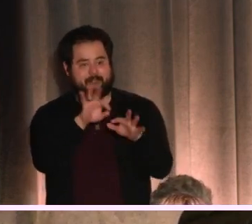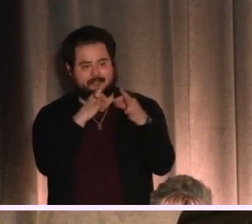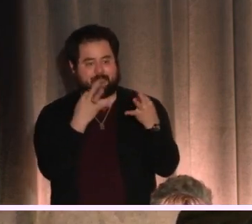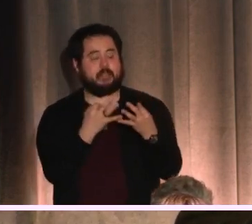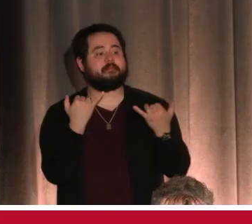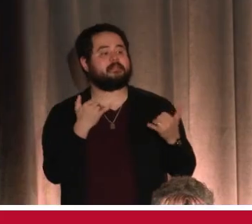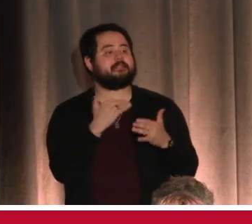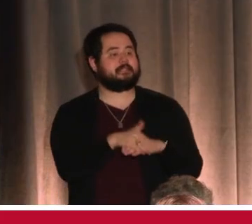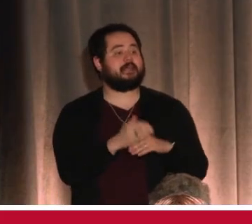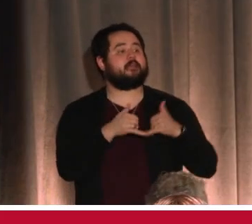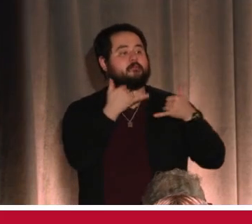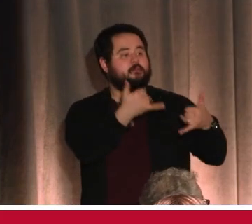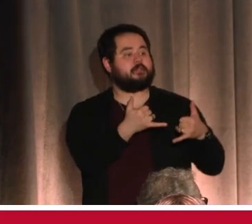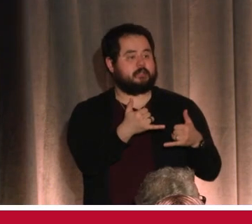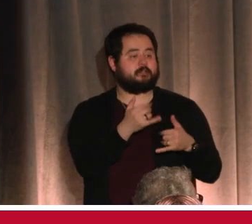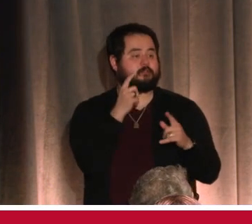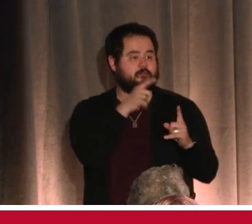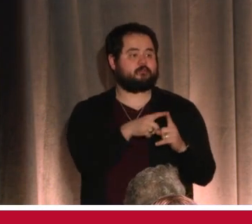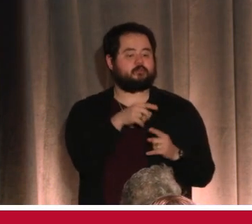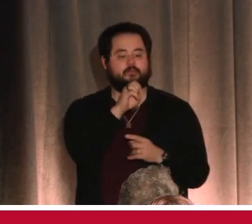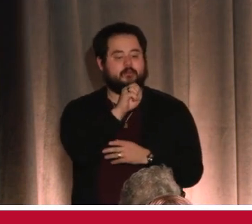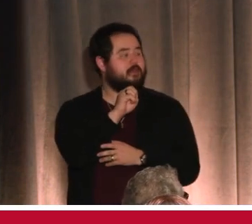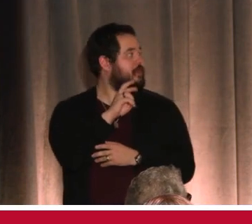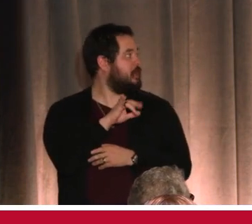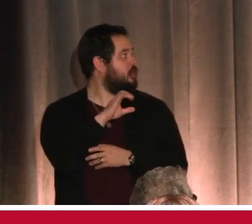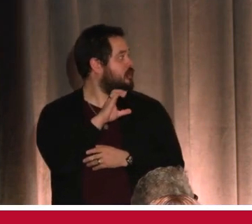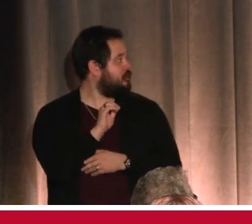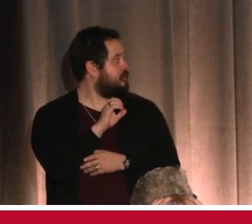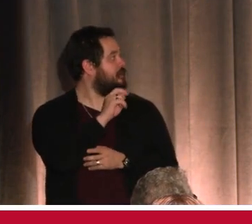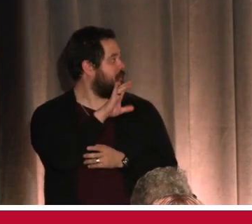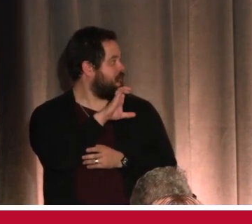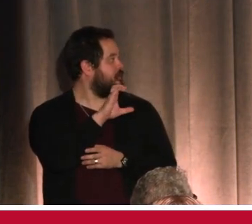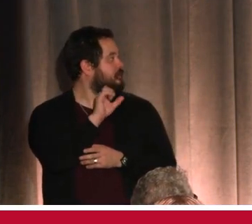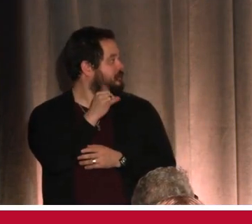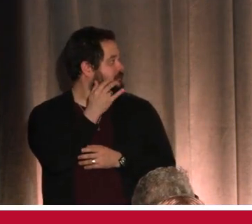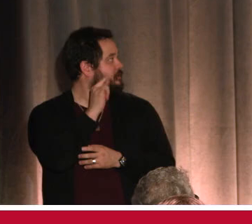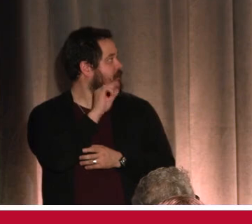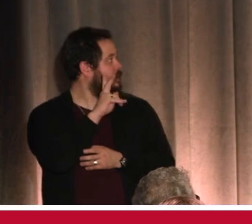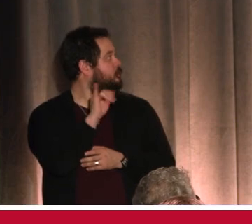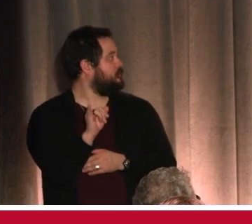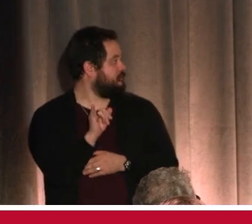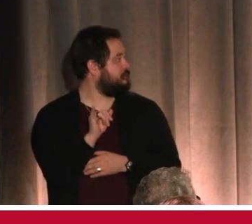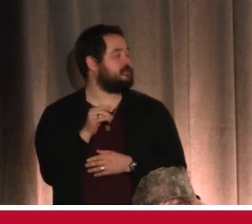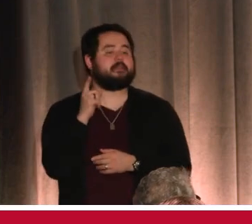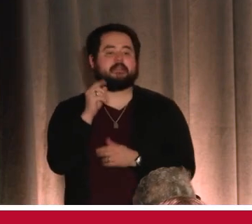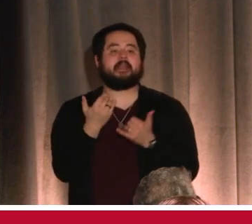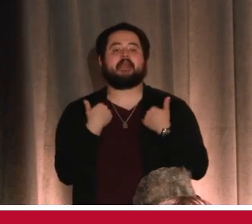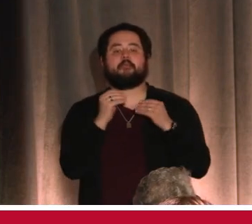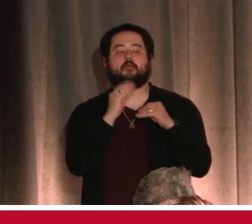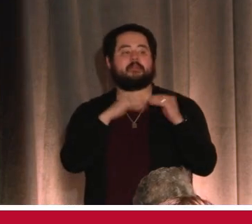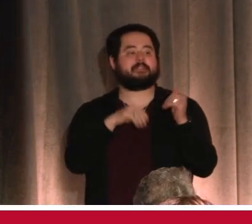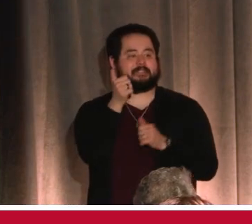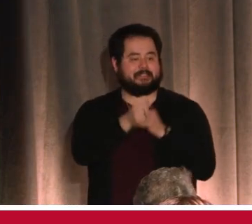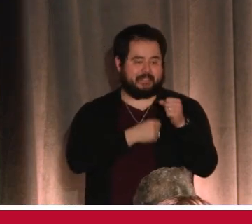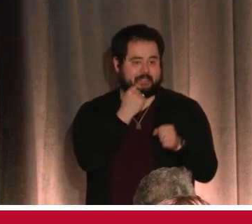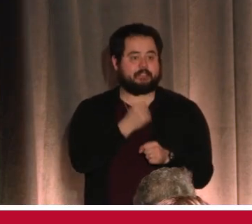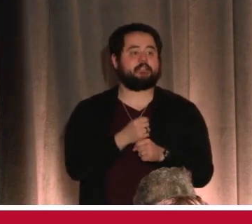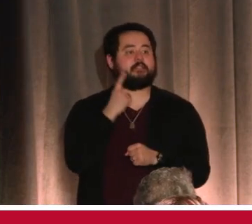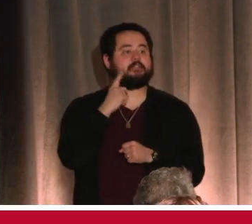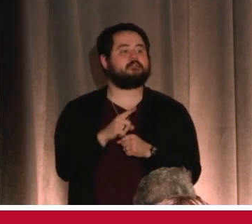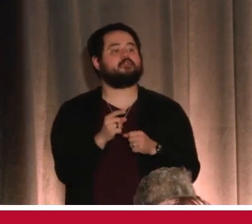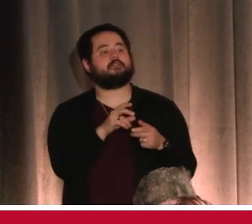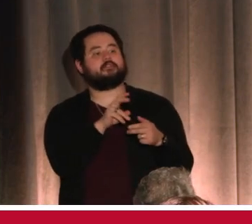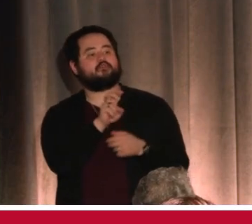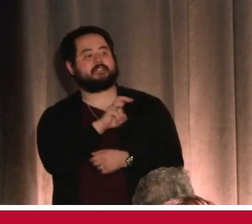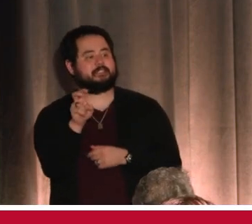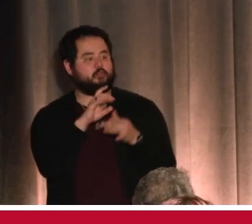Jankowski. Eric has spent over a decade fostering inclusive opportunities for students with disabilities as a transition coordinator for Baldwin-Whitehall